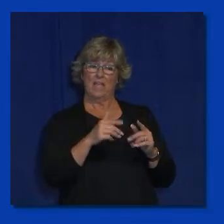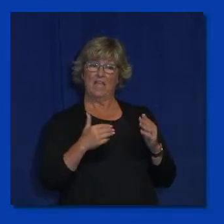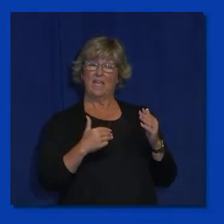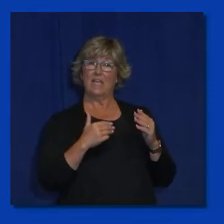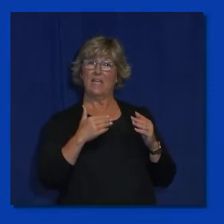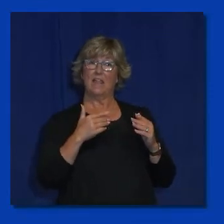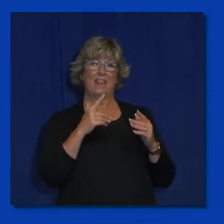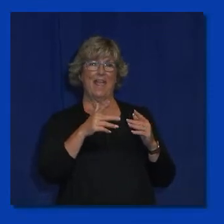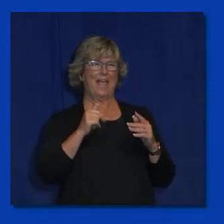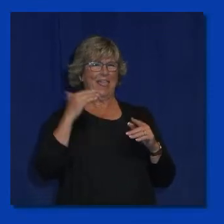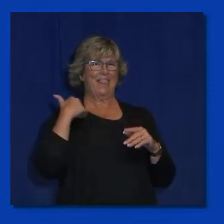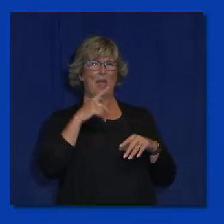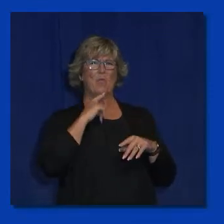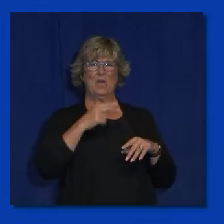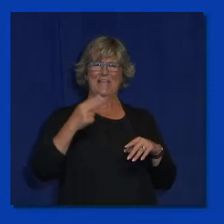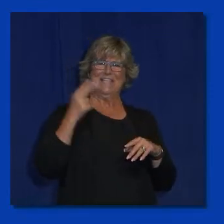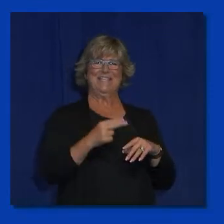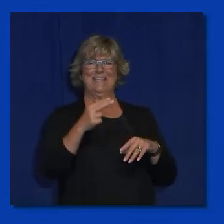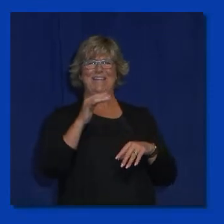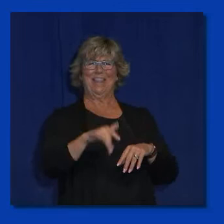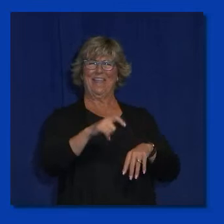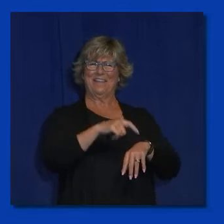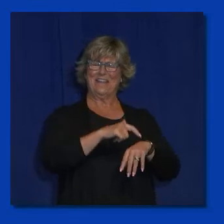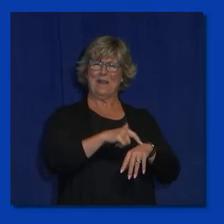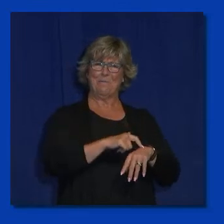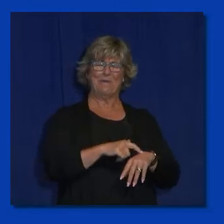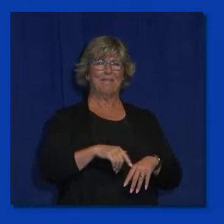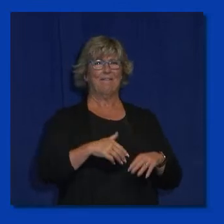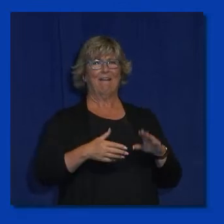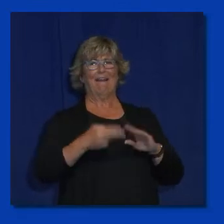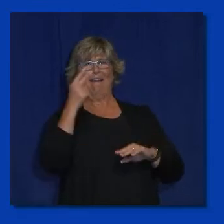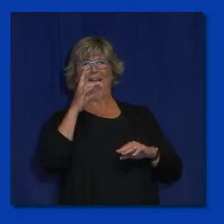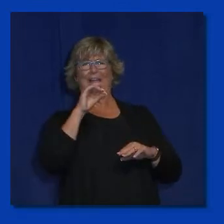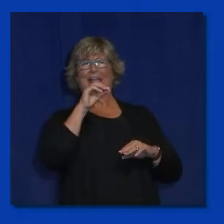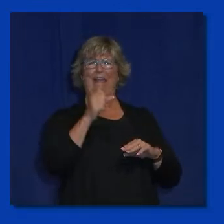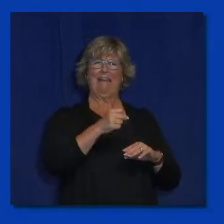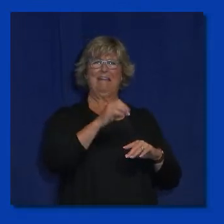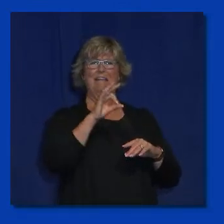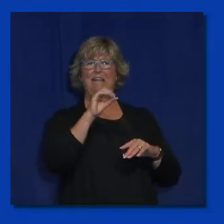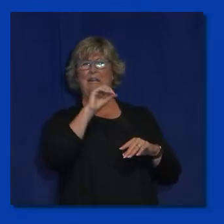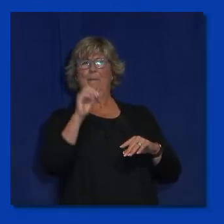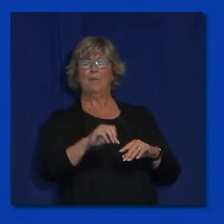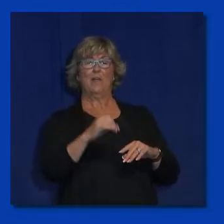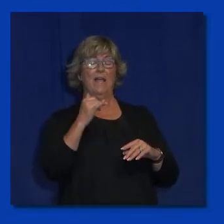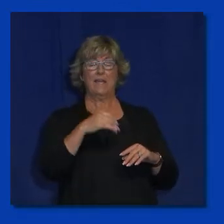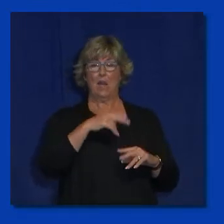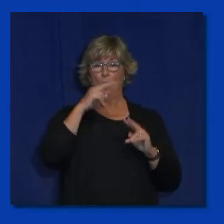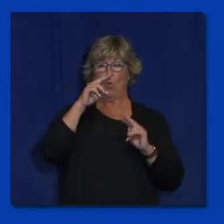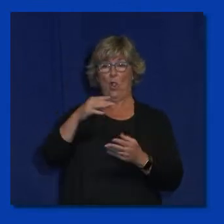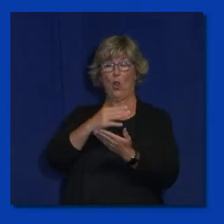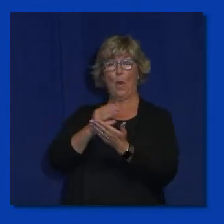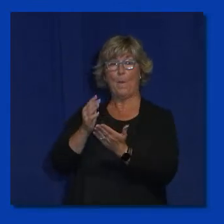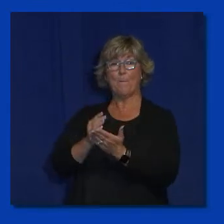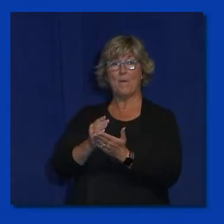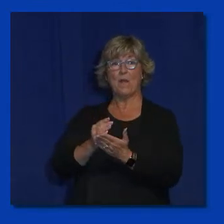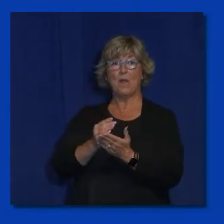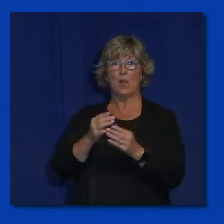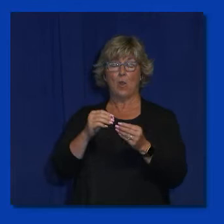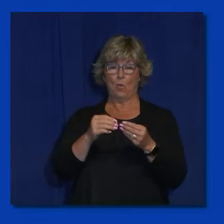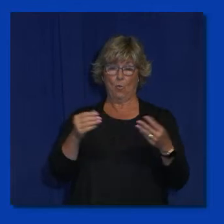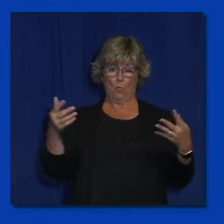the high 80s, 90, we are looking at a budget with the